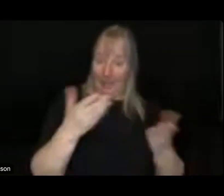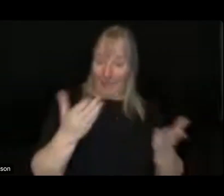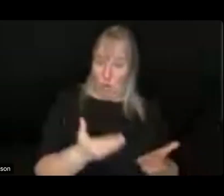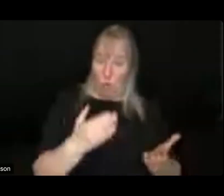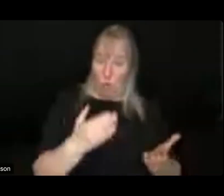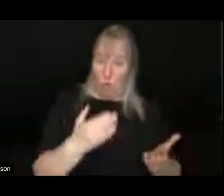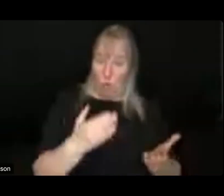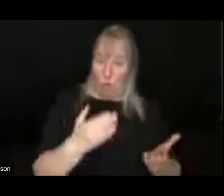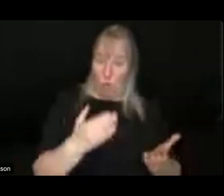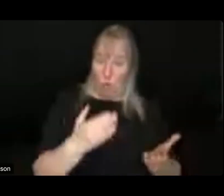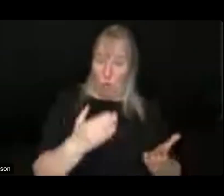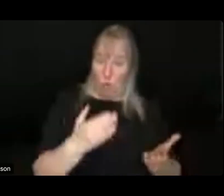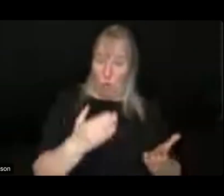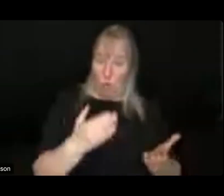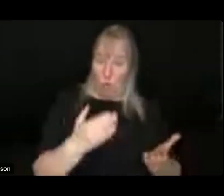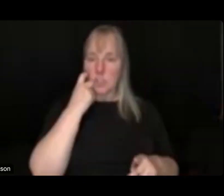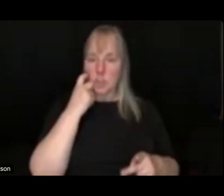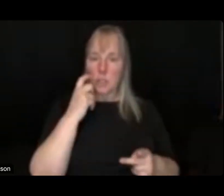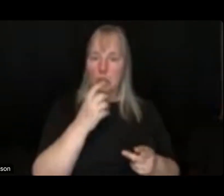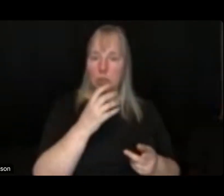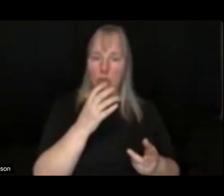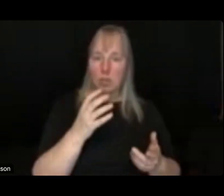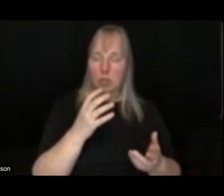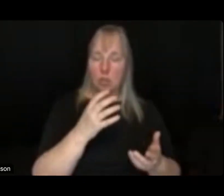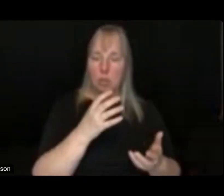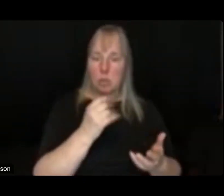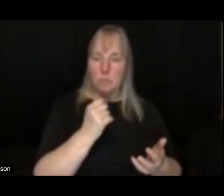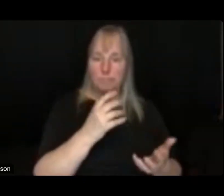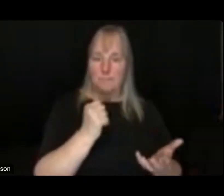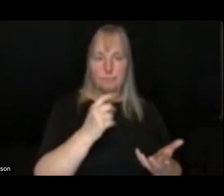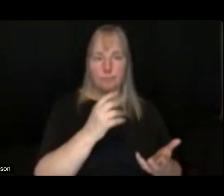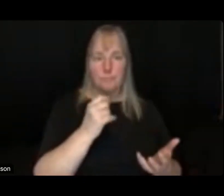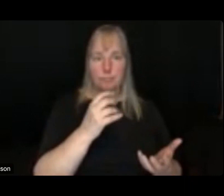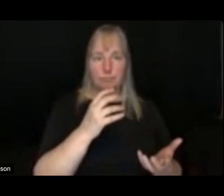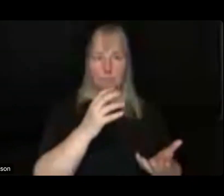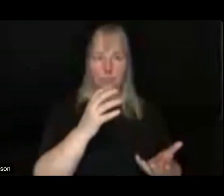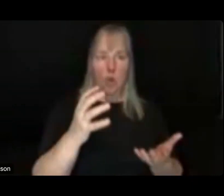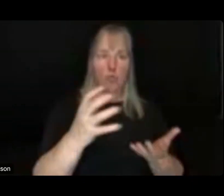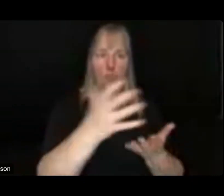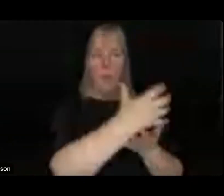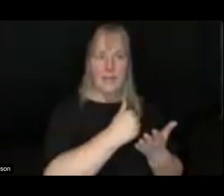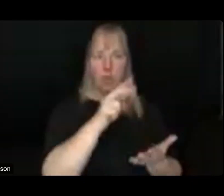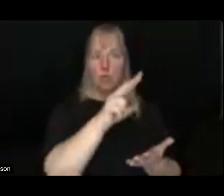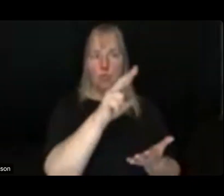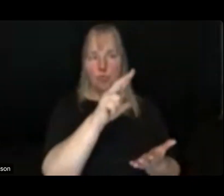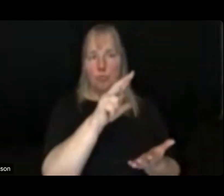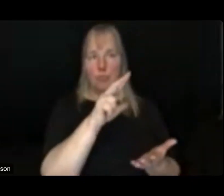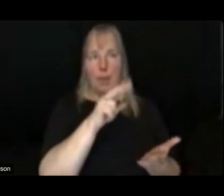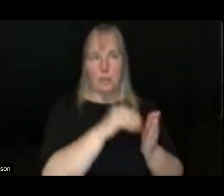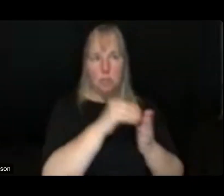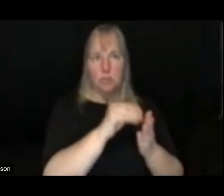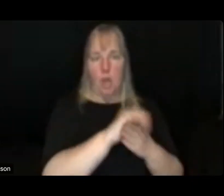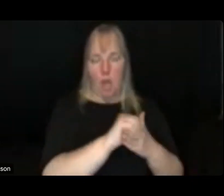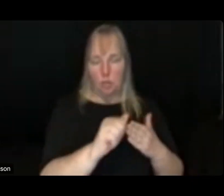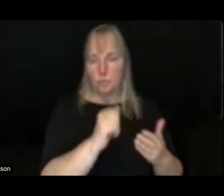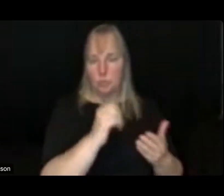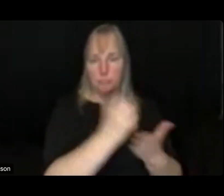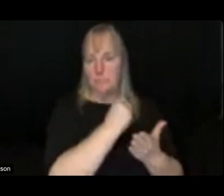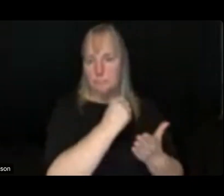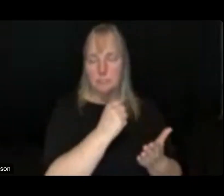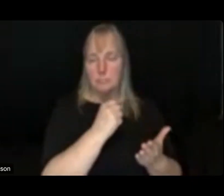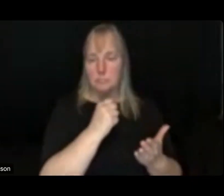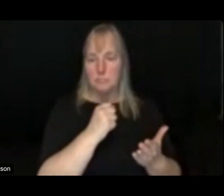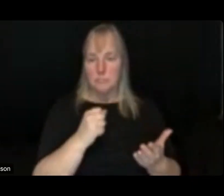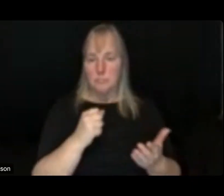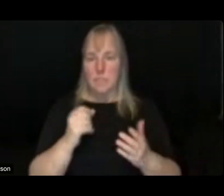million. 0 was from Maryland. So that's kind of Holly what I meant. As far as competitiveness,